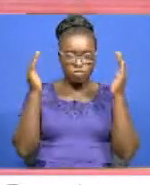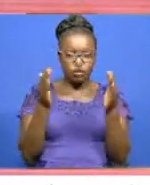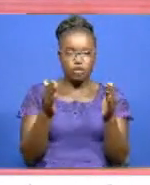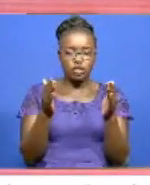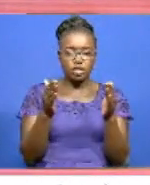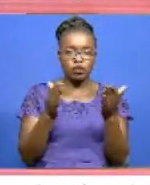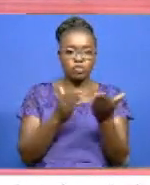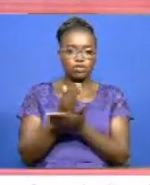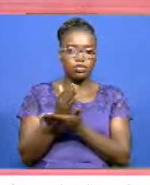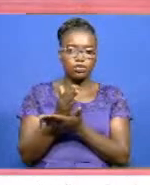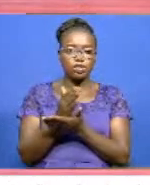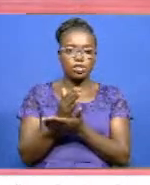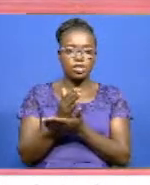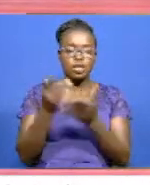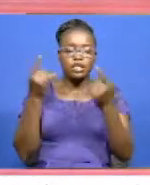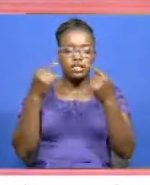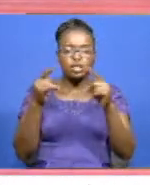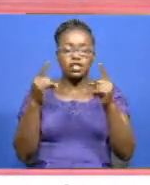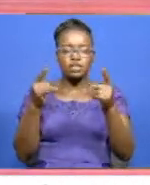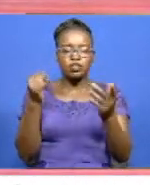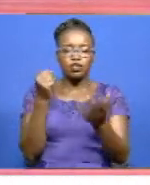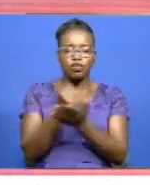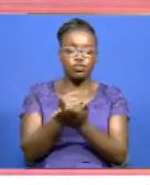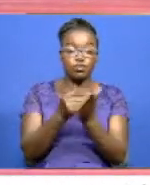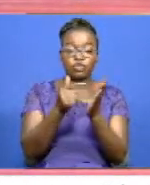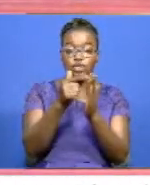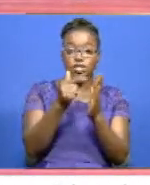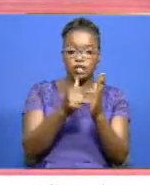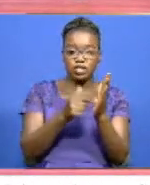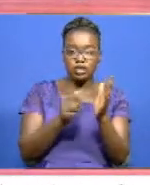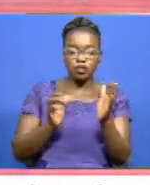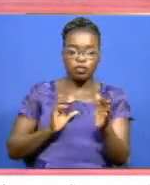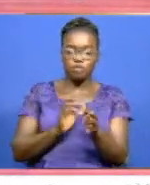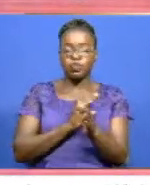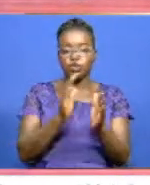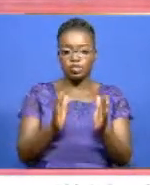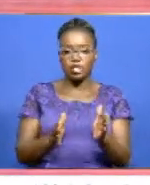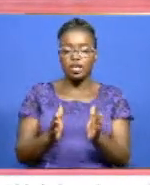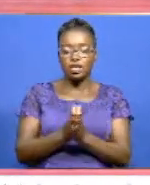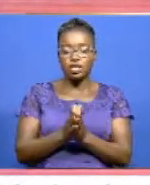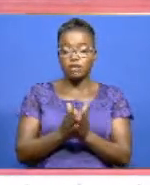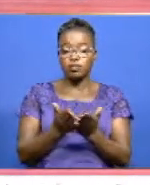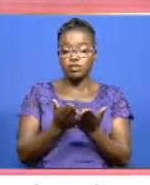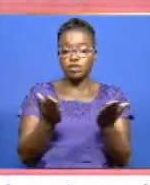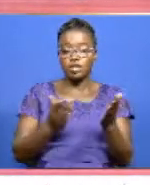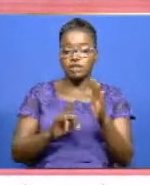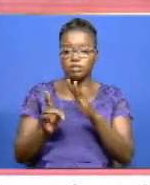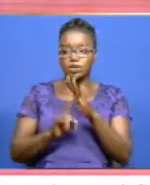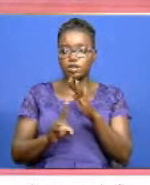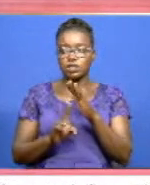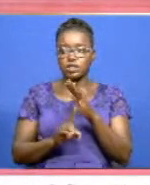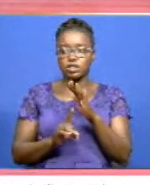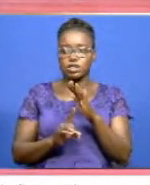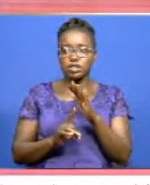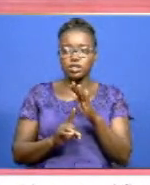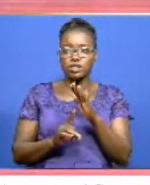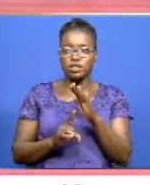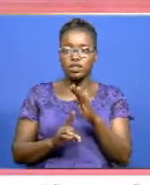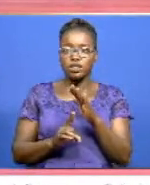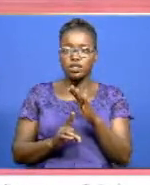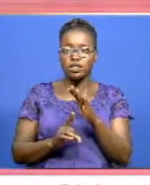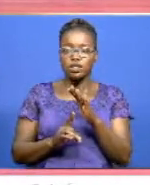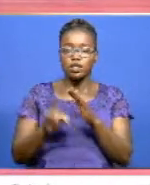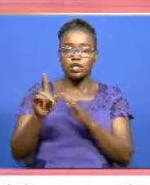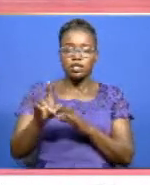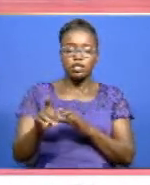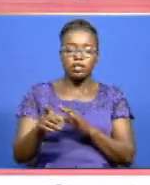to ensuring the success of the Office of the Data Commissioner. And to that end, the Ministry, as you have heard,